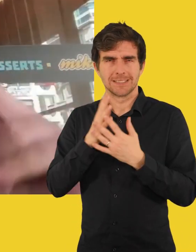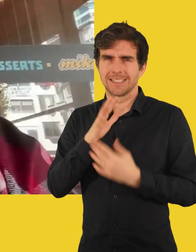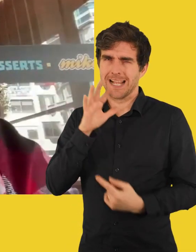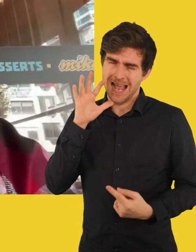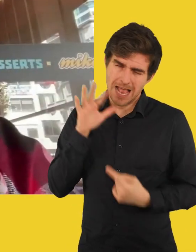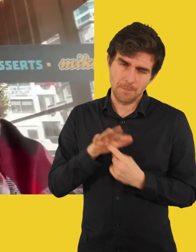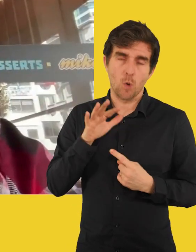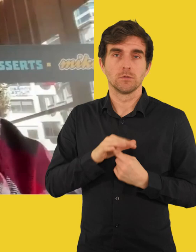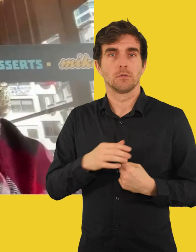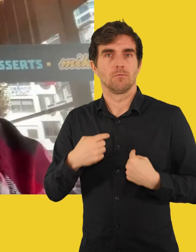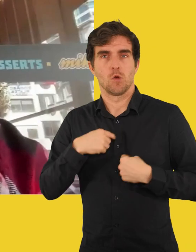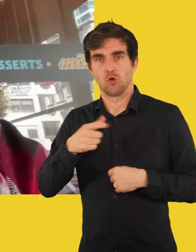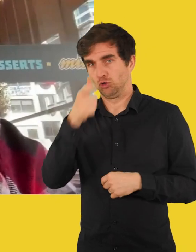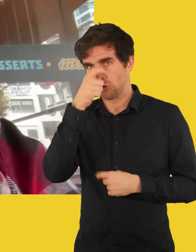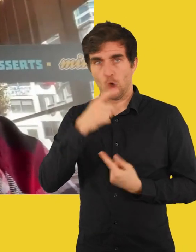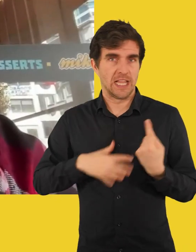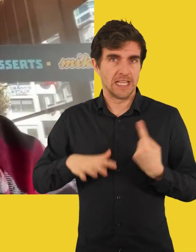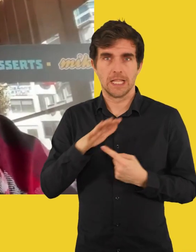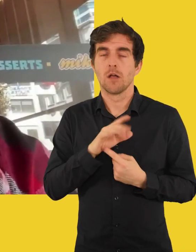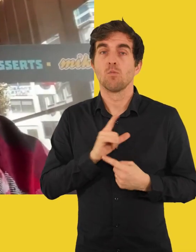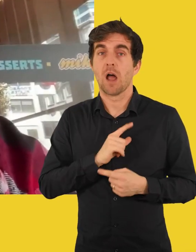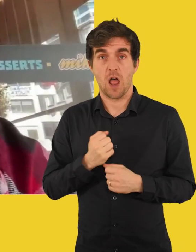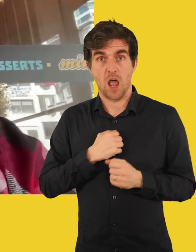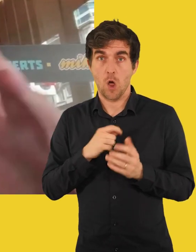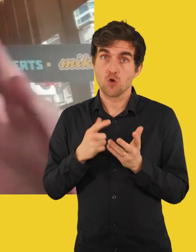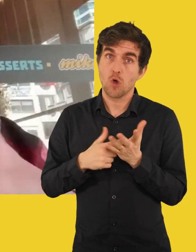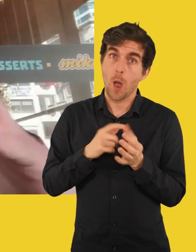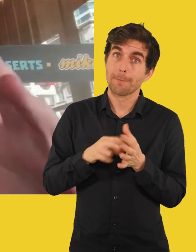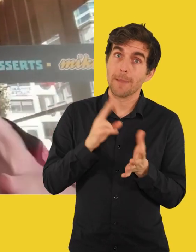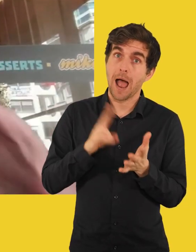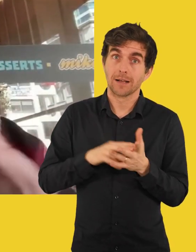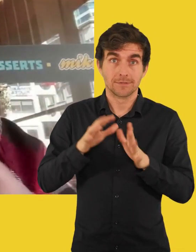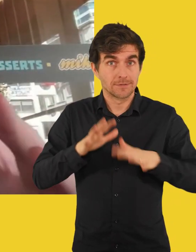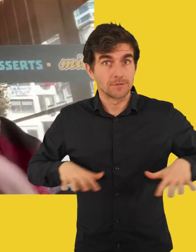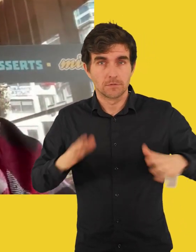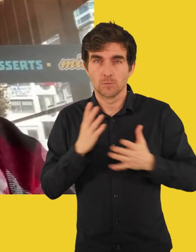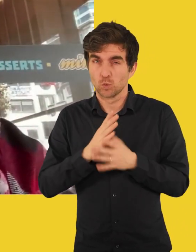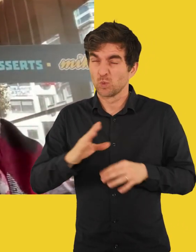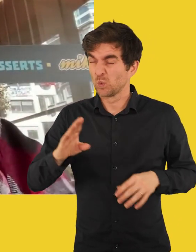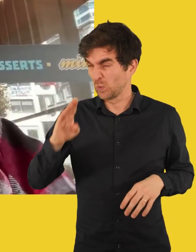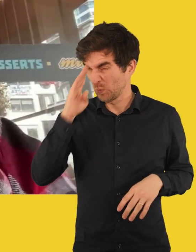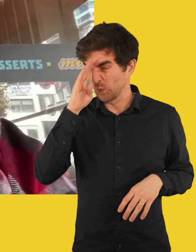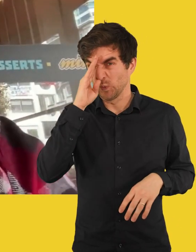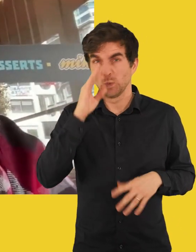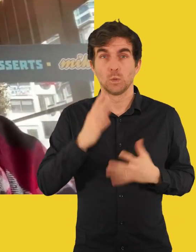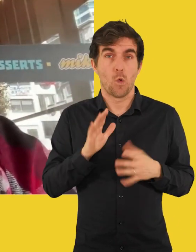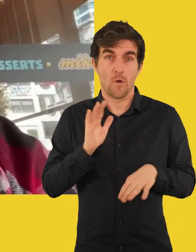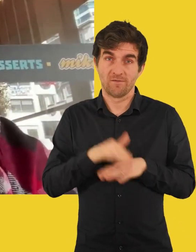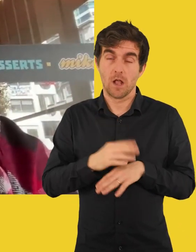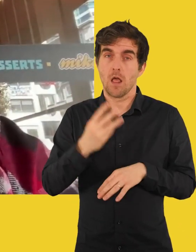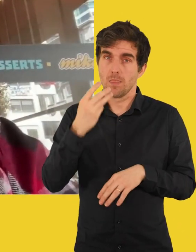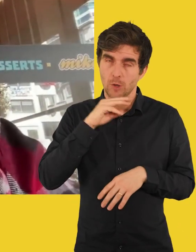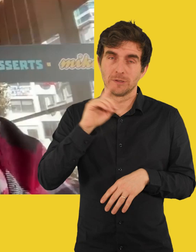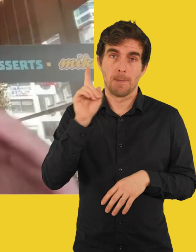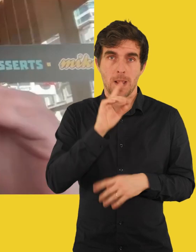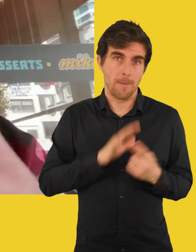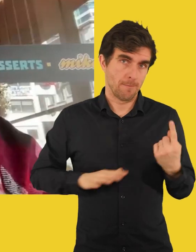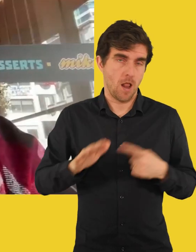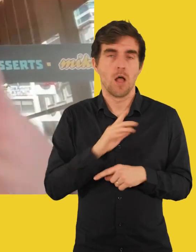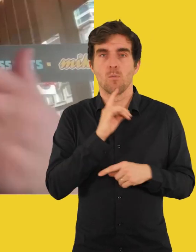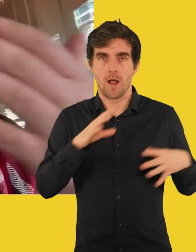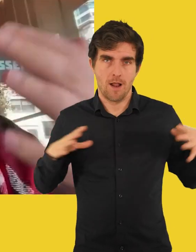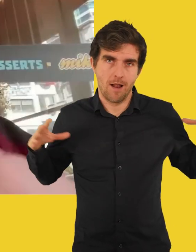urban economy, very important for the Turkey, because our urbanism is very dangerous situation. In totally